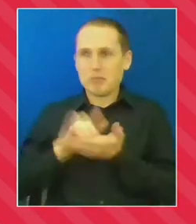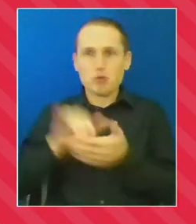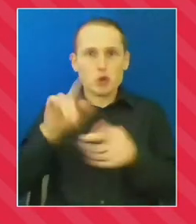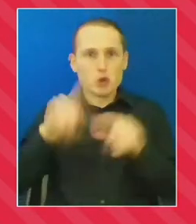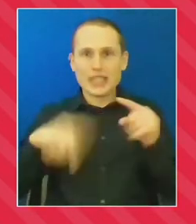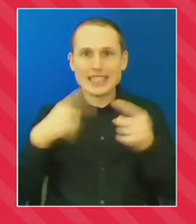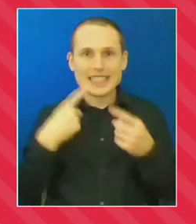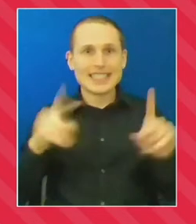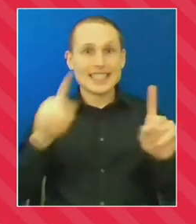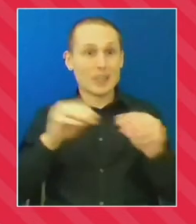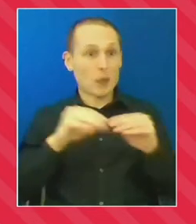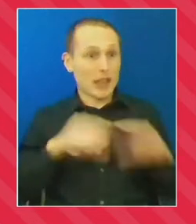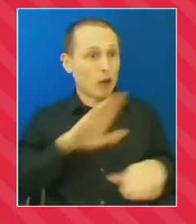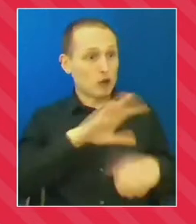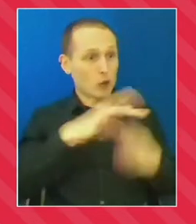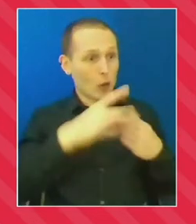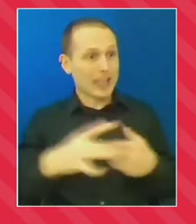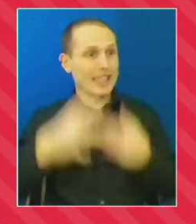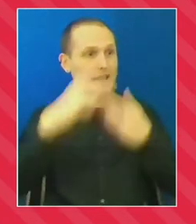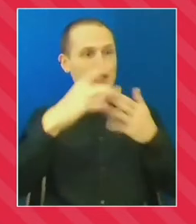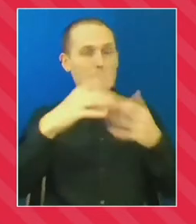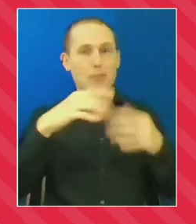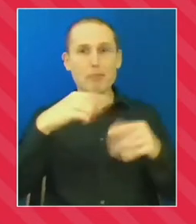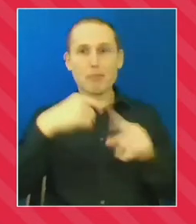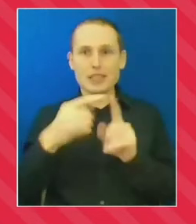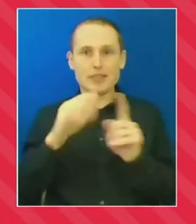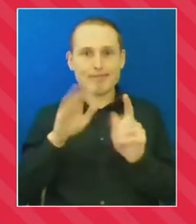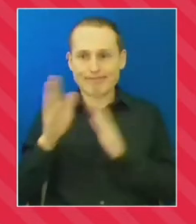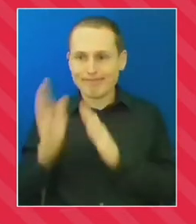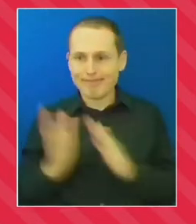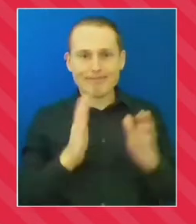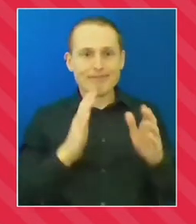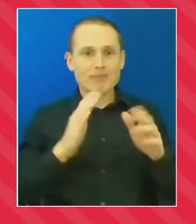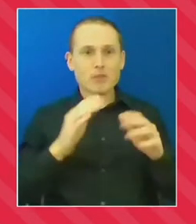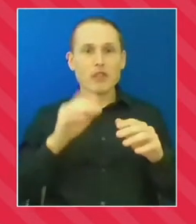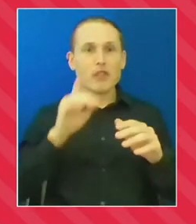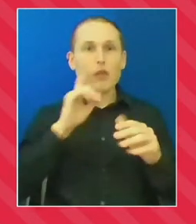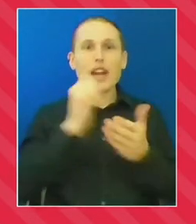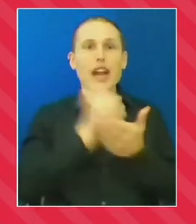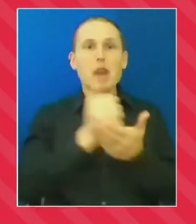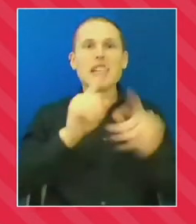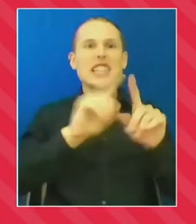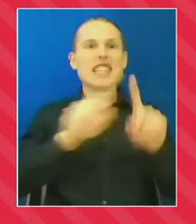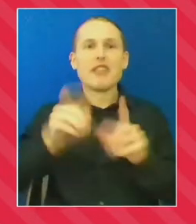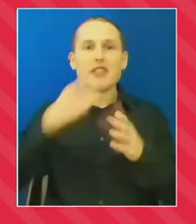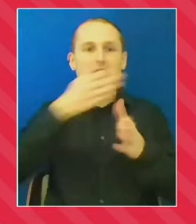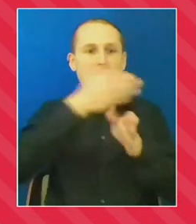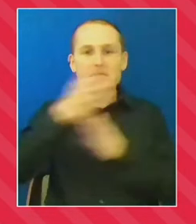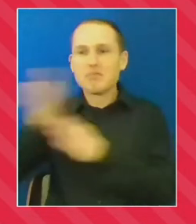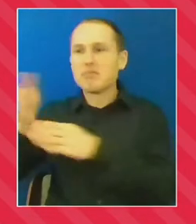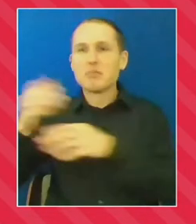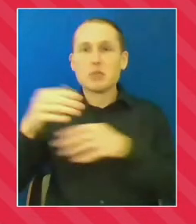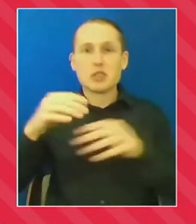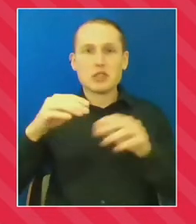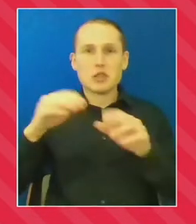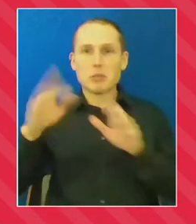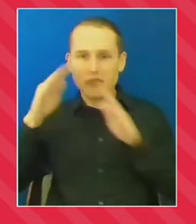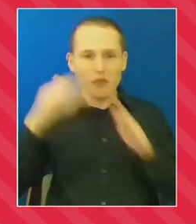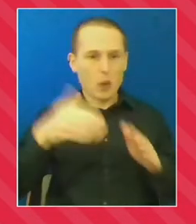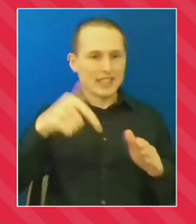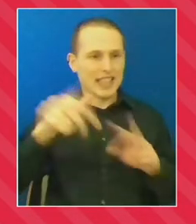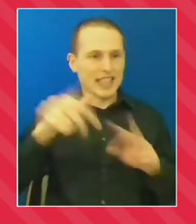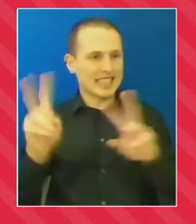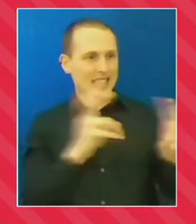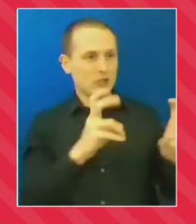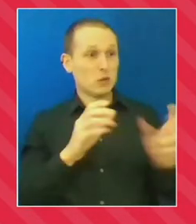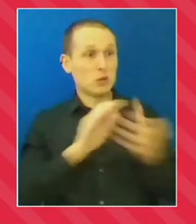your efforts to organize all sectors to rally around this issue. So congratulations to you